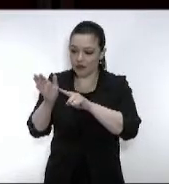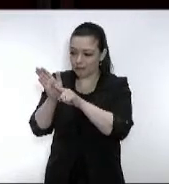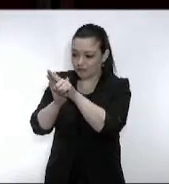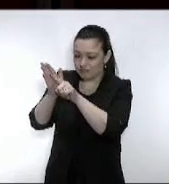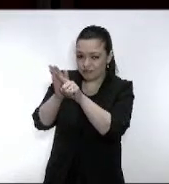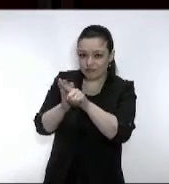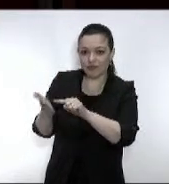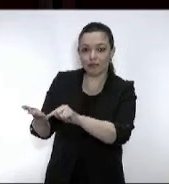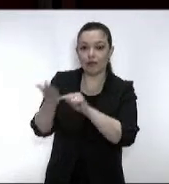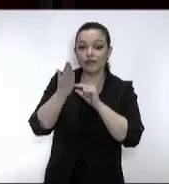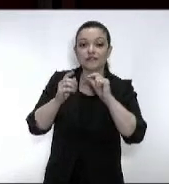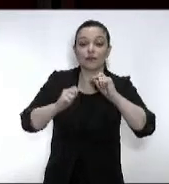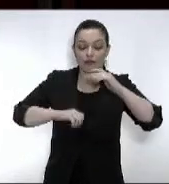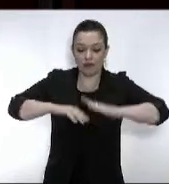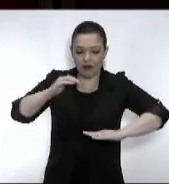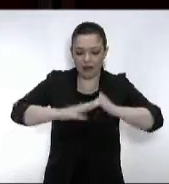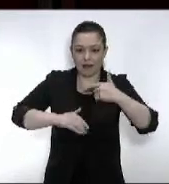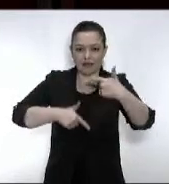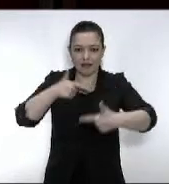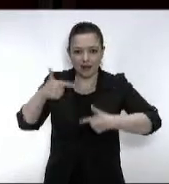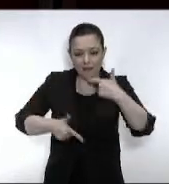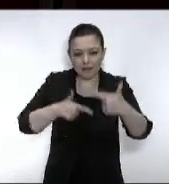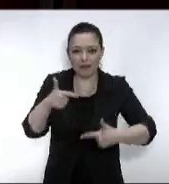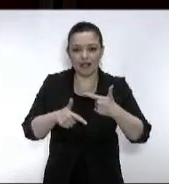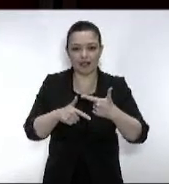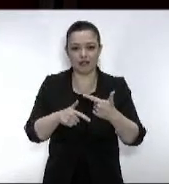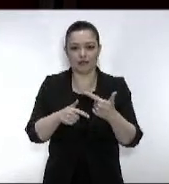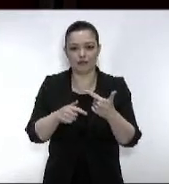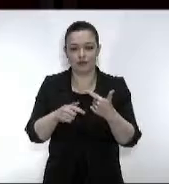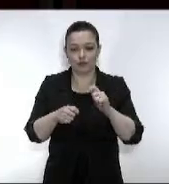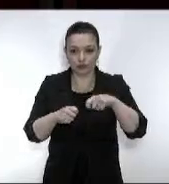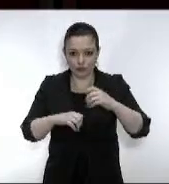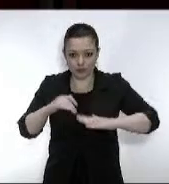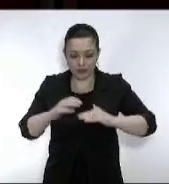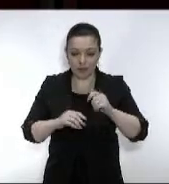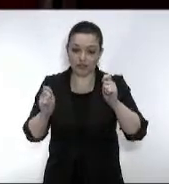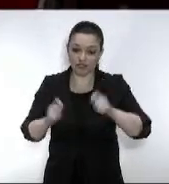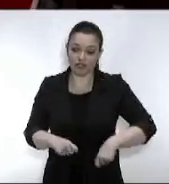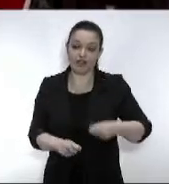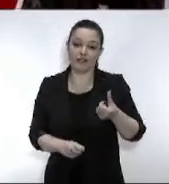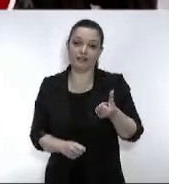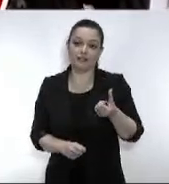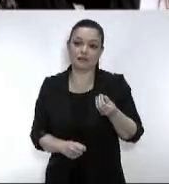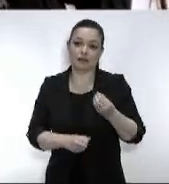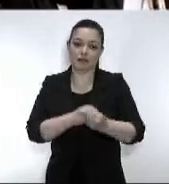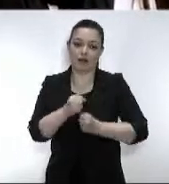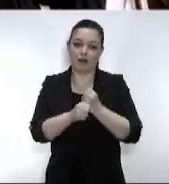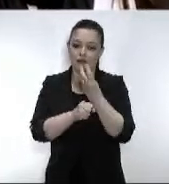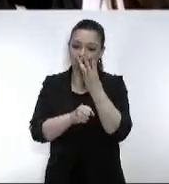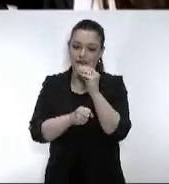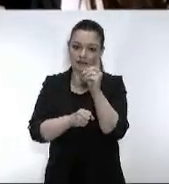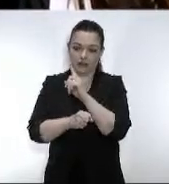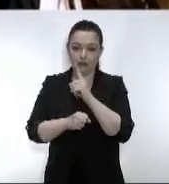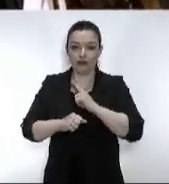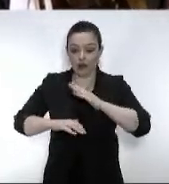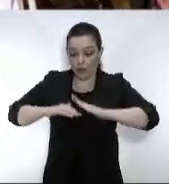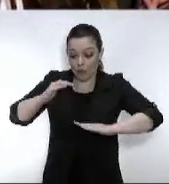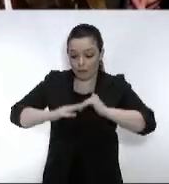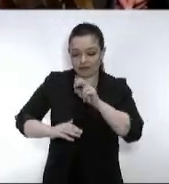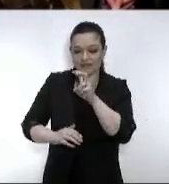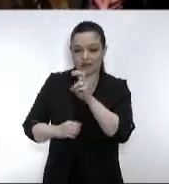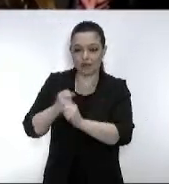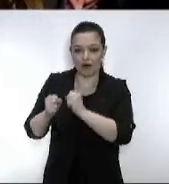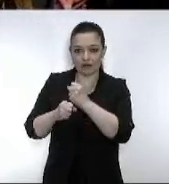that a person has an expectation of life, of work of 60 years already, and a